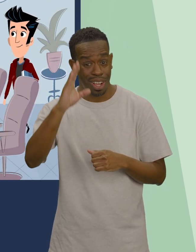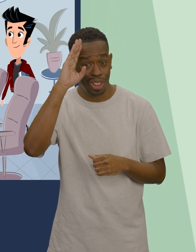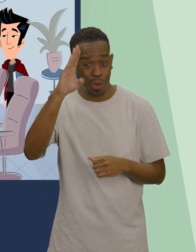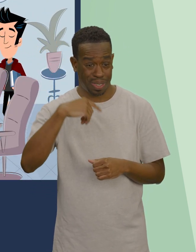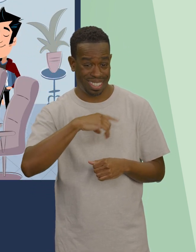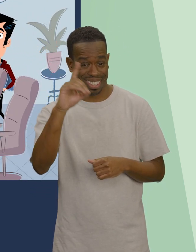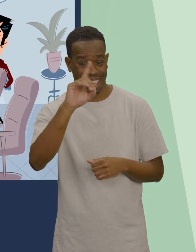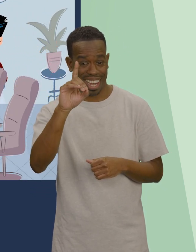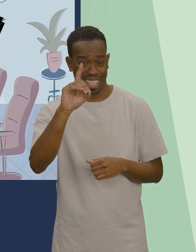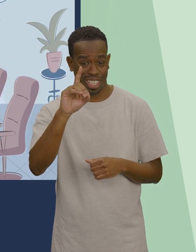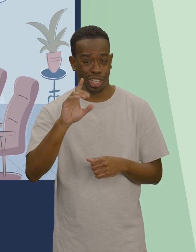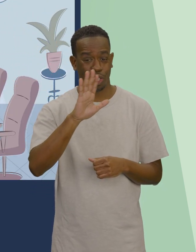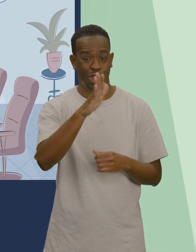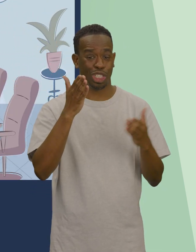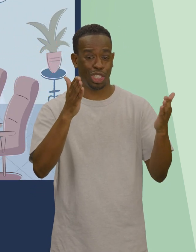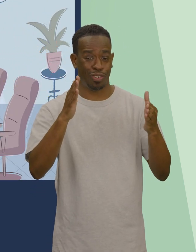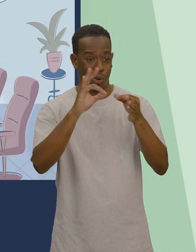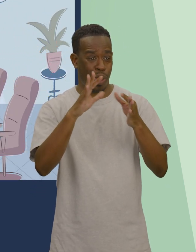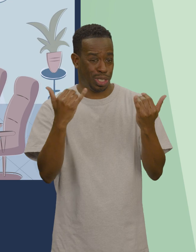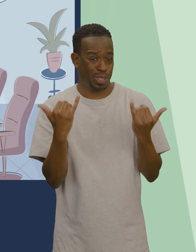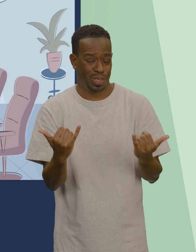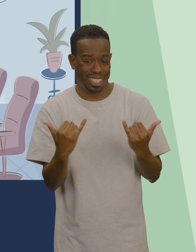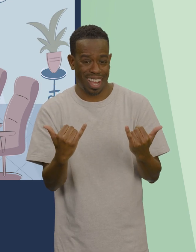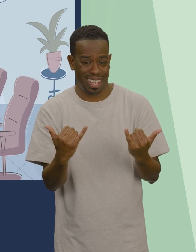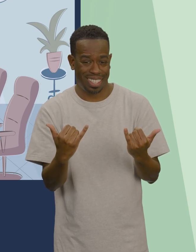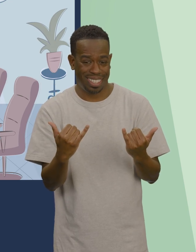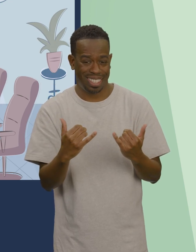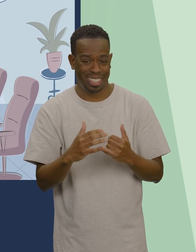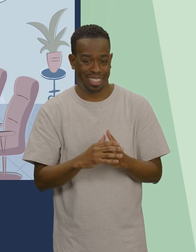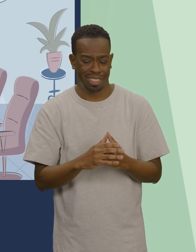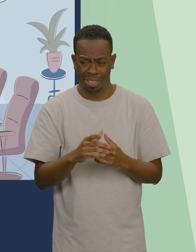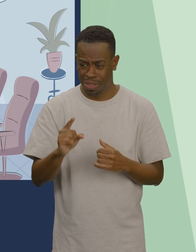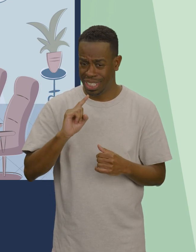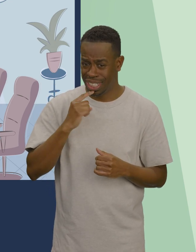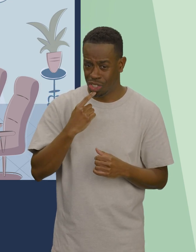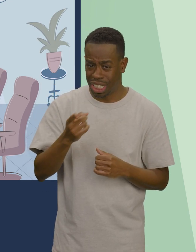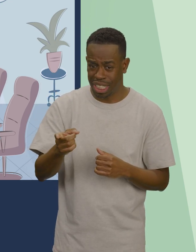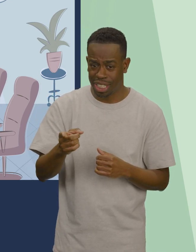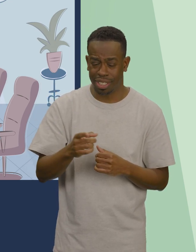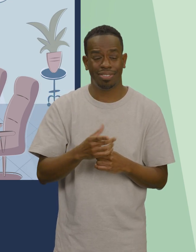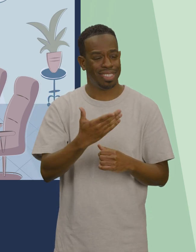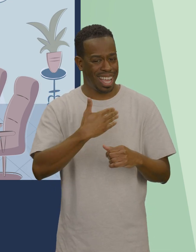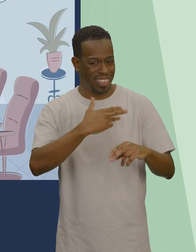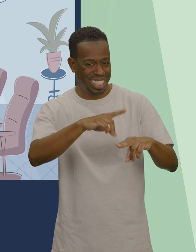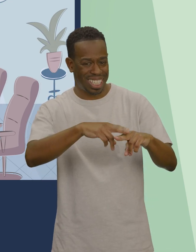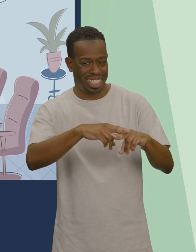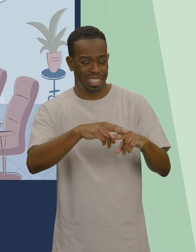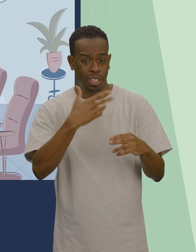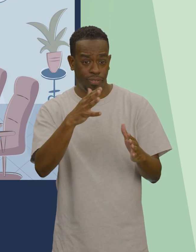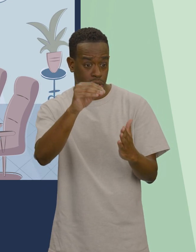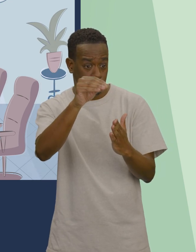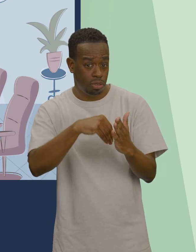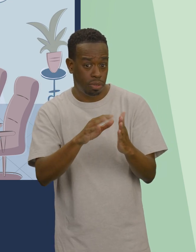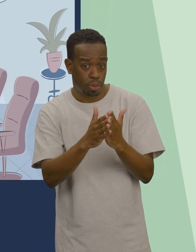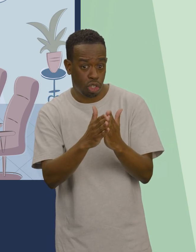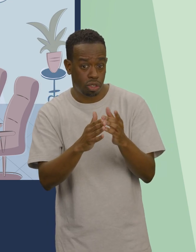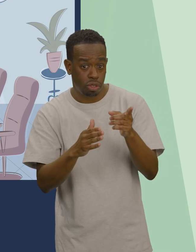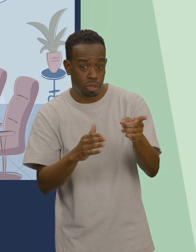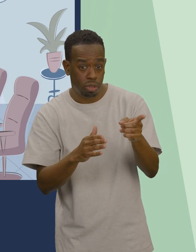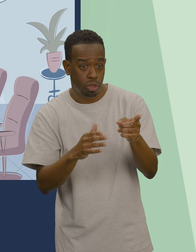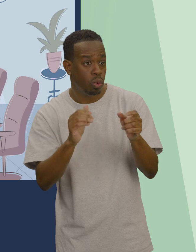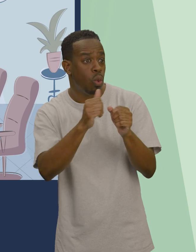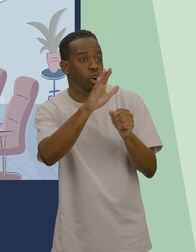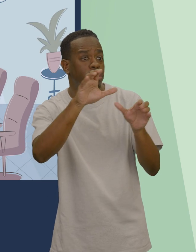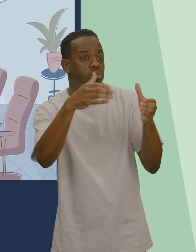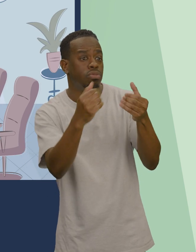Hello, Mr. Mancuso. I'm Dani. I will be your service coordinator today. Okay, seriously? Have a seat. Did you fill out the workbook